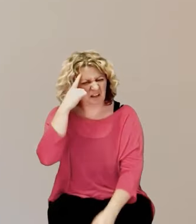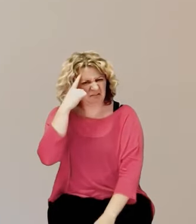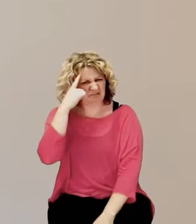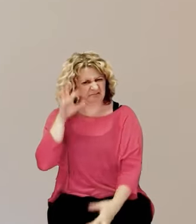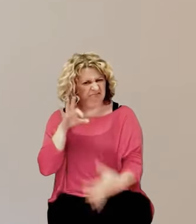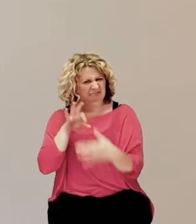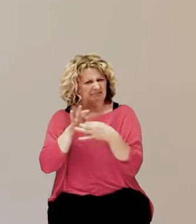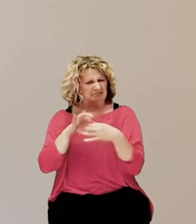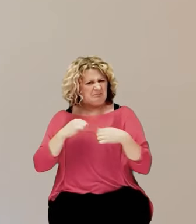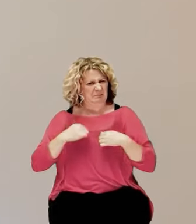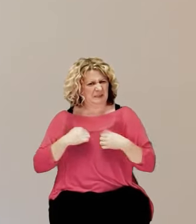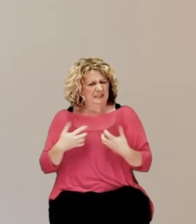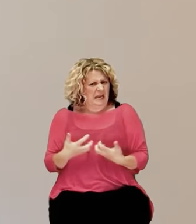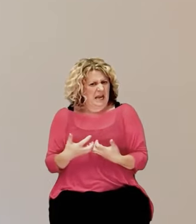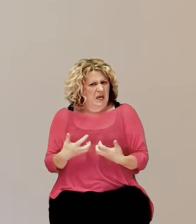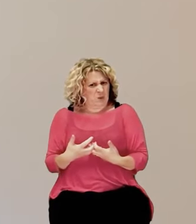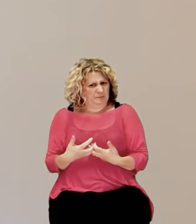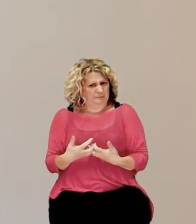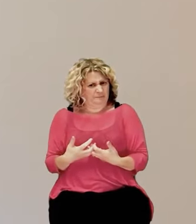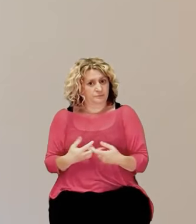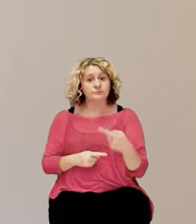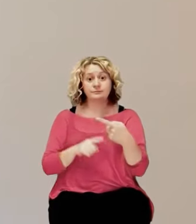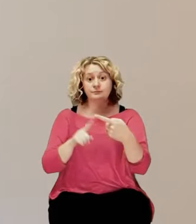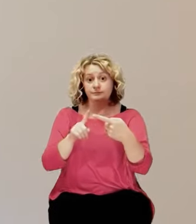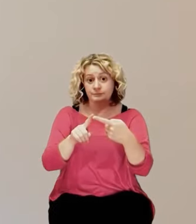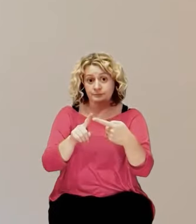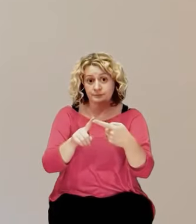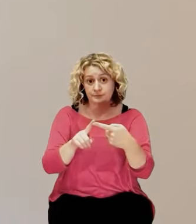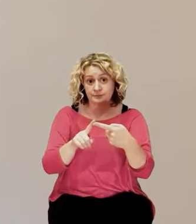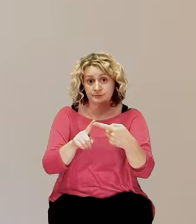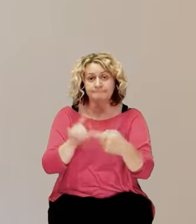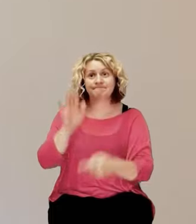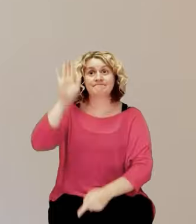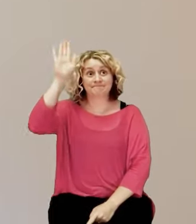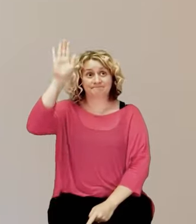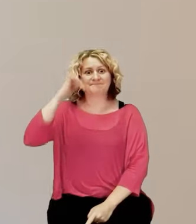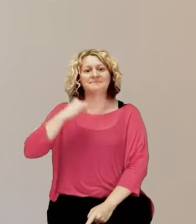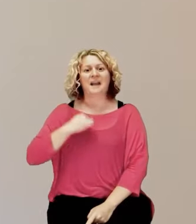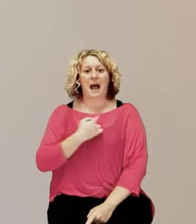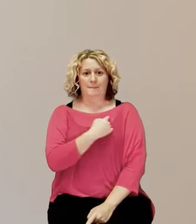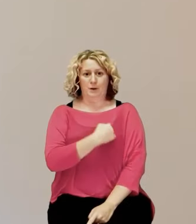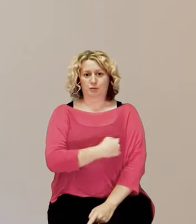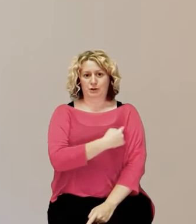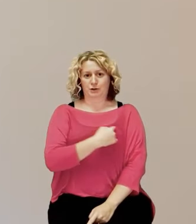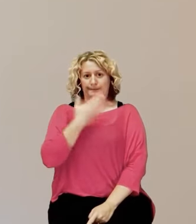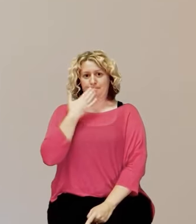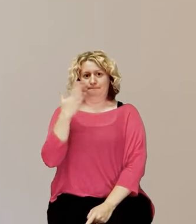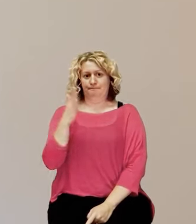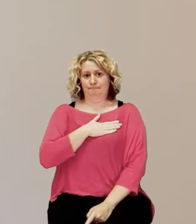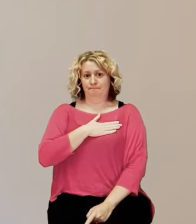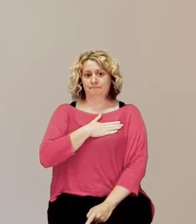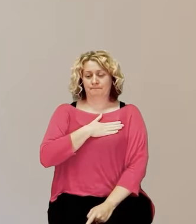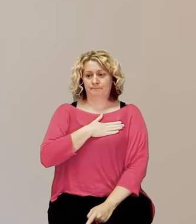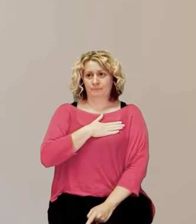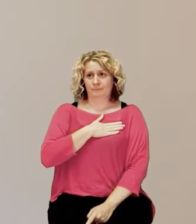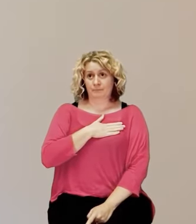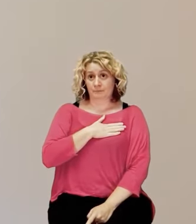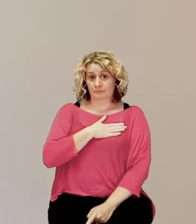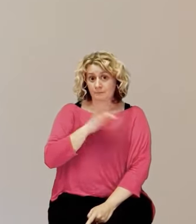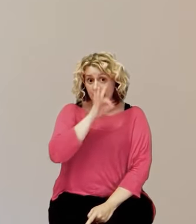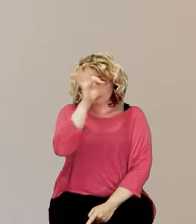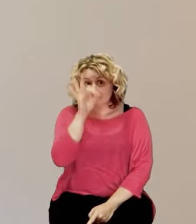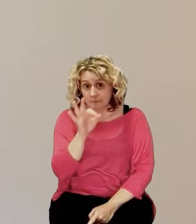say, I'm a Christian, then in this next few minutes, the question is, are you sure that what you're being taught